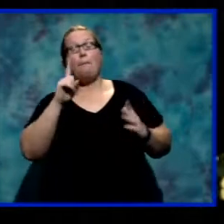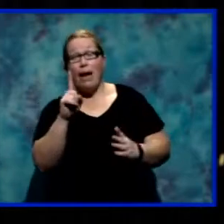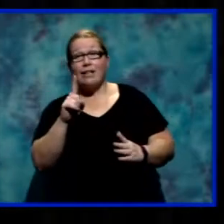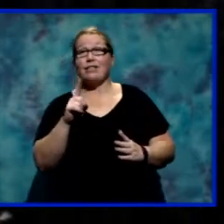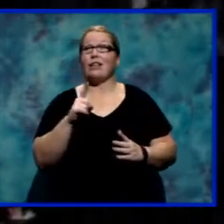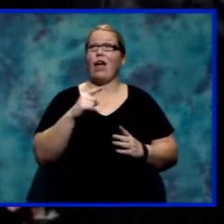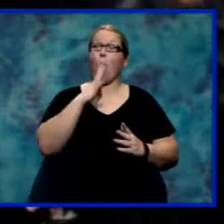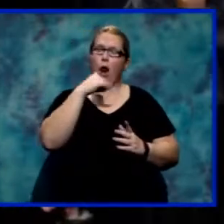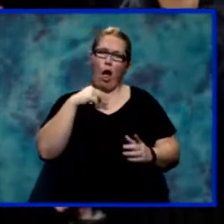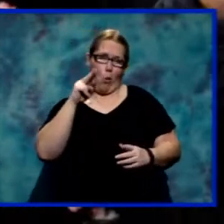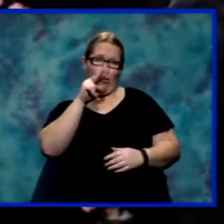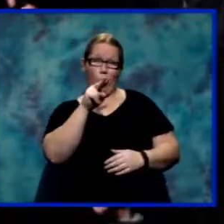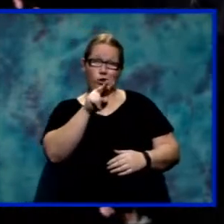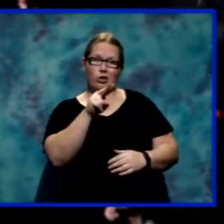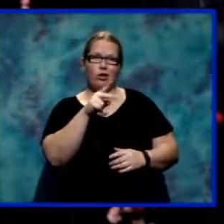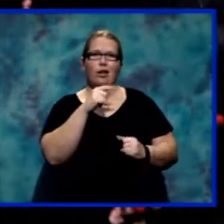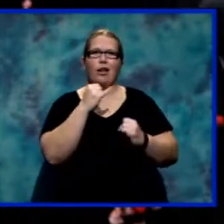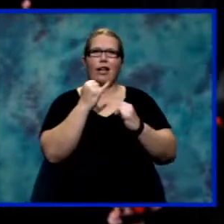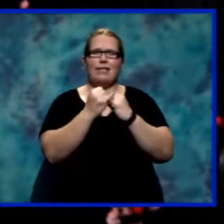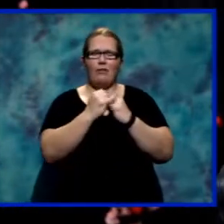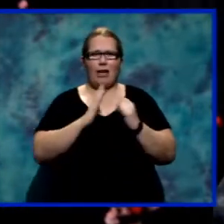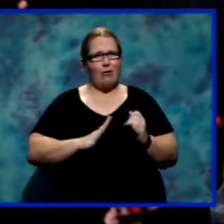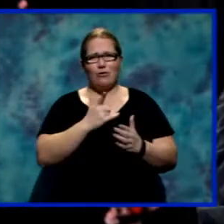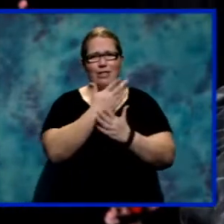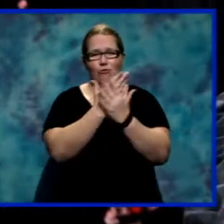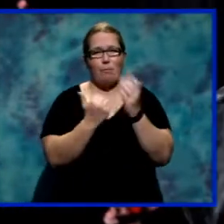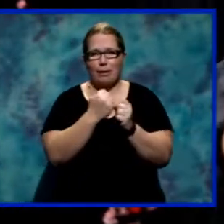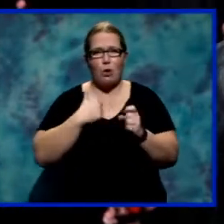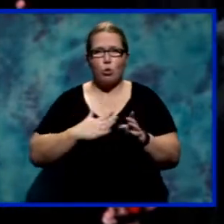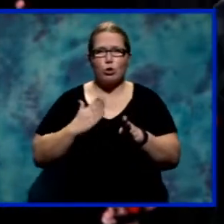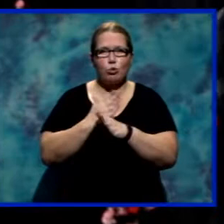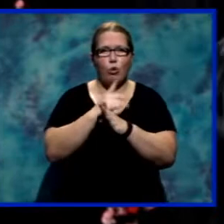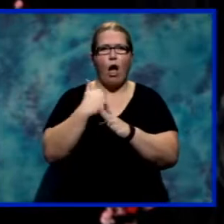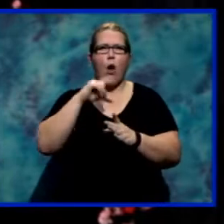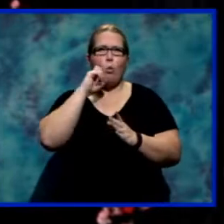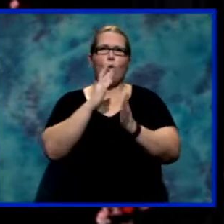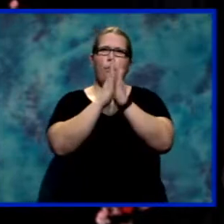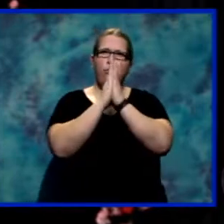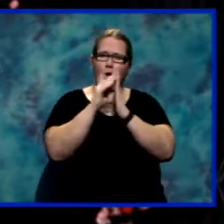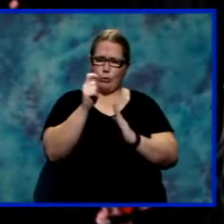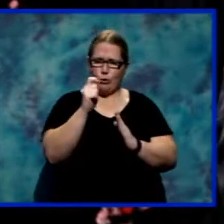it is a very interesting story, and I'm going to pray in a minute to start